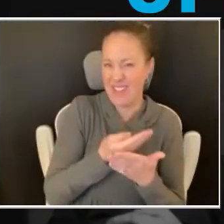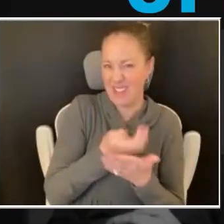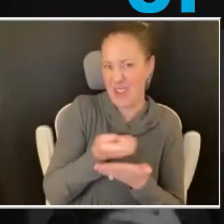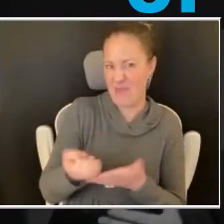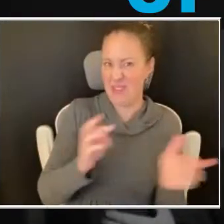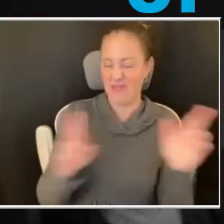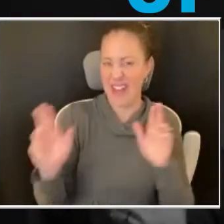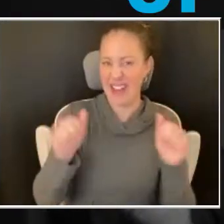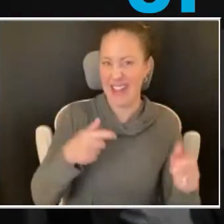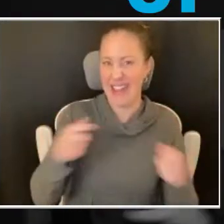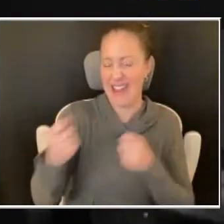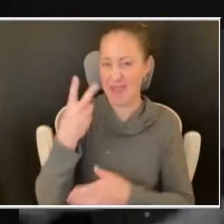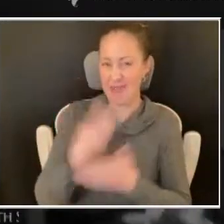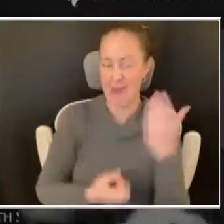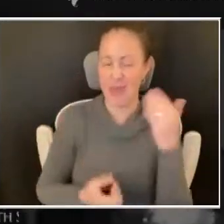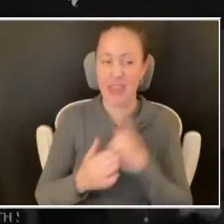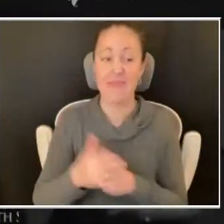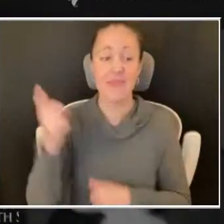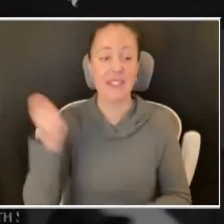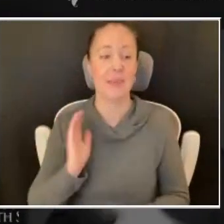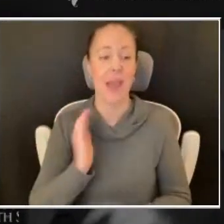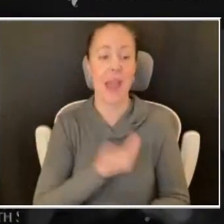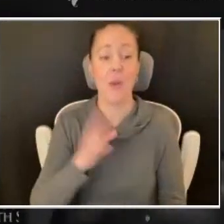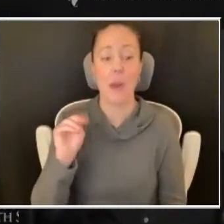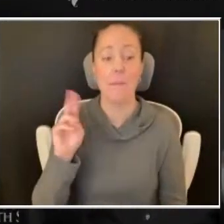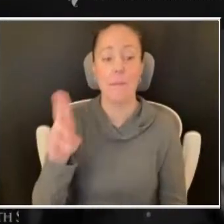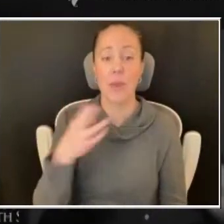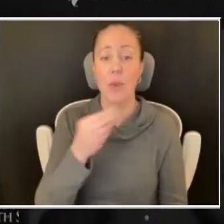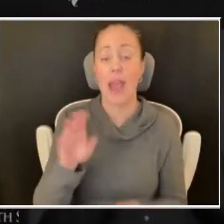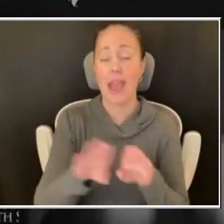Subscribe to our Morning Medical Update and Open Mics with